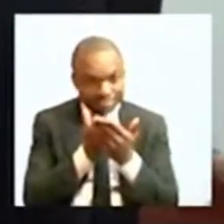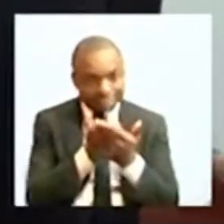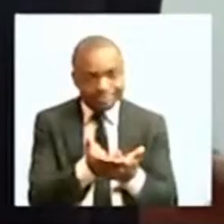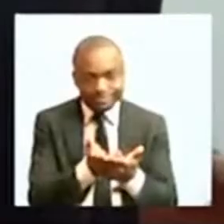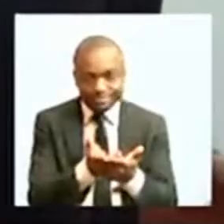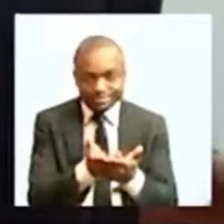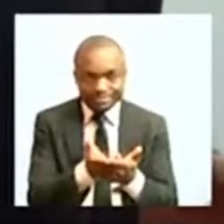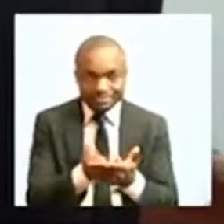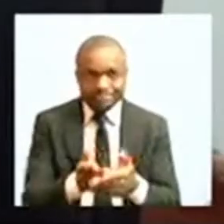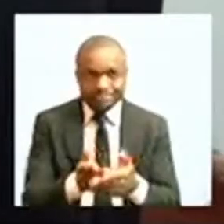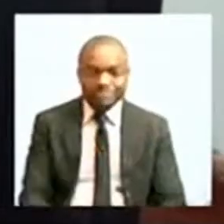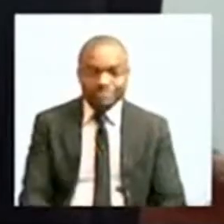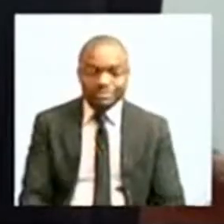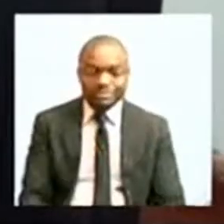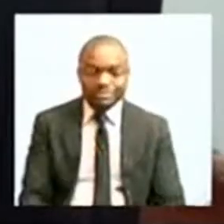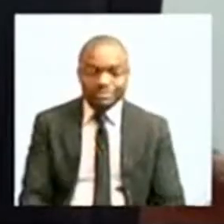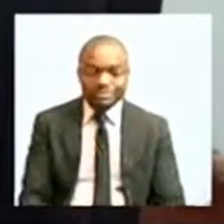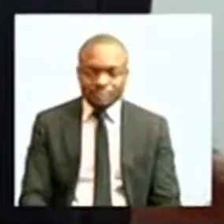submissions of the various